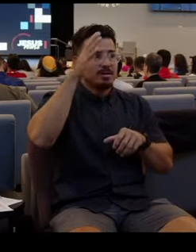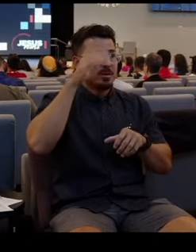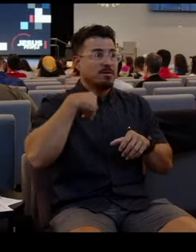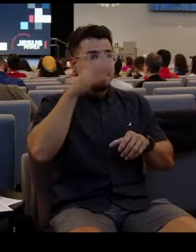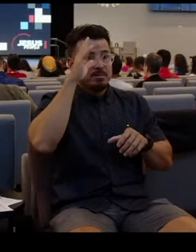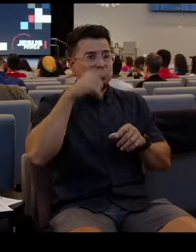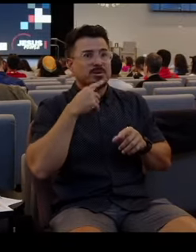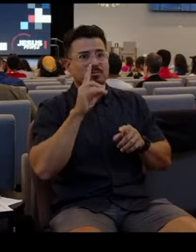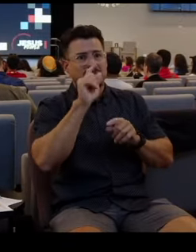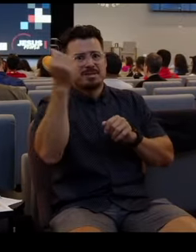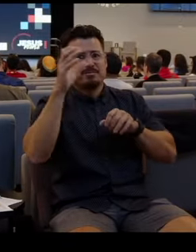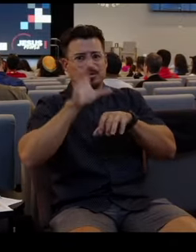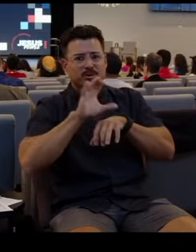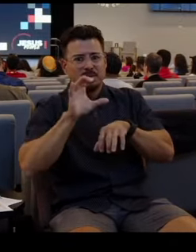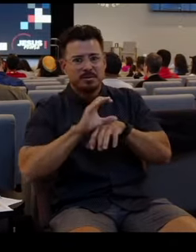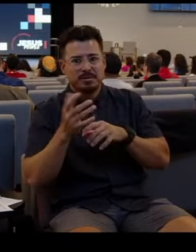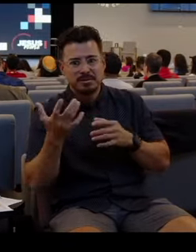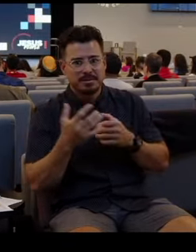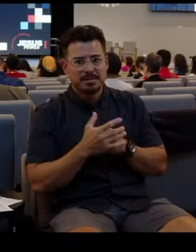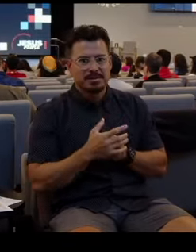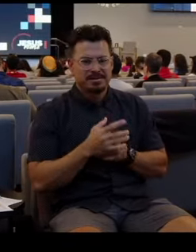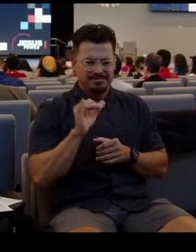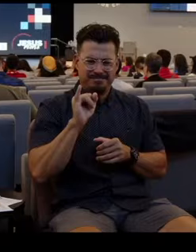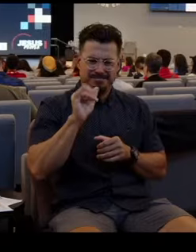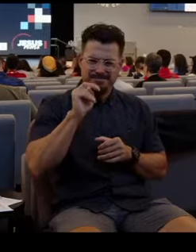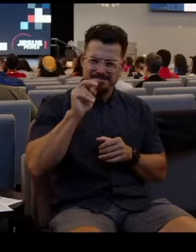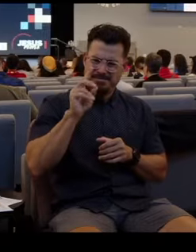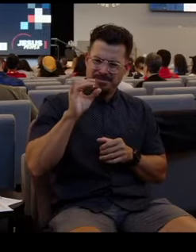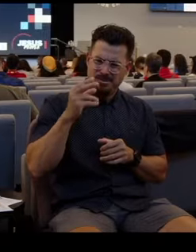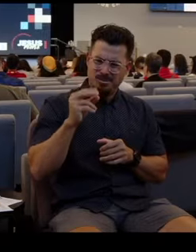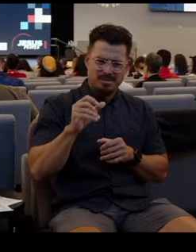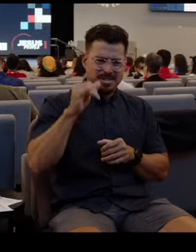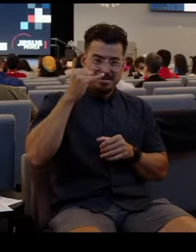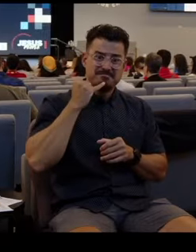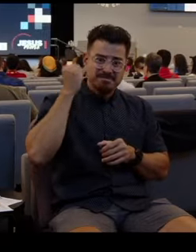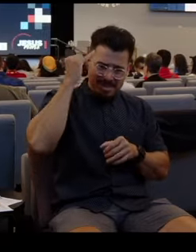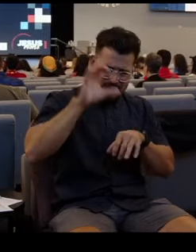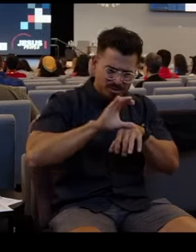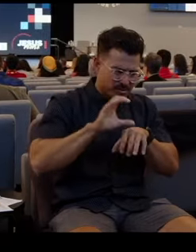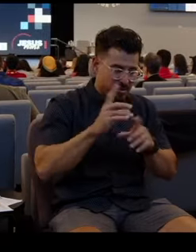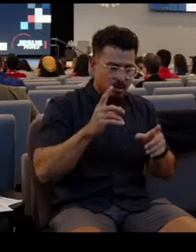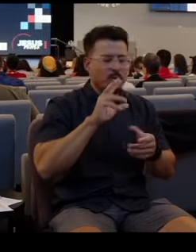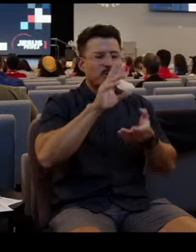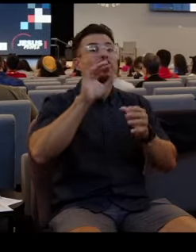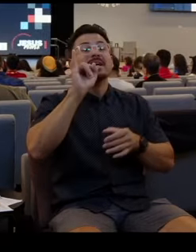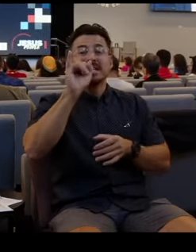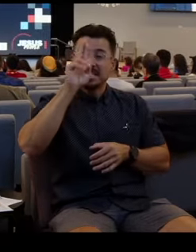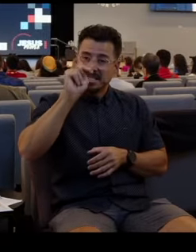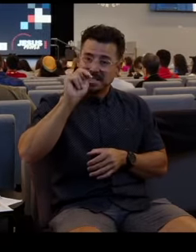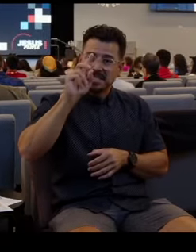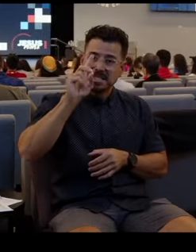in Chinle, actually. Indian church. But it wasn't the Indian church. It was the indigenous church.